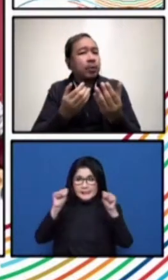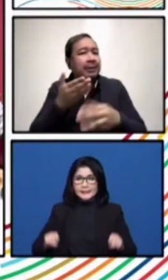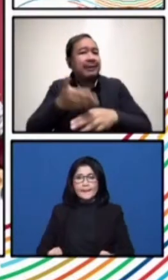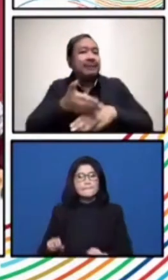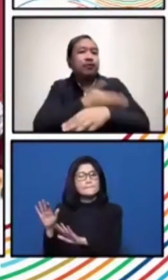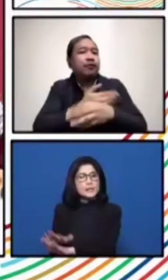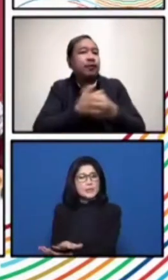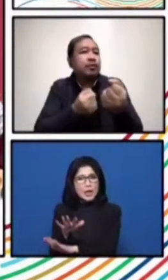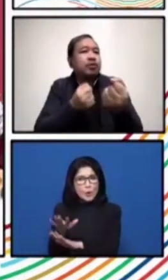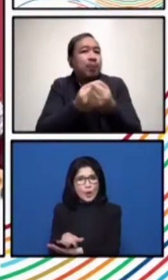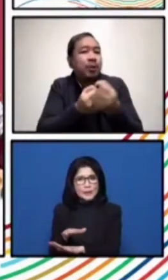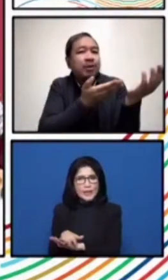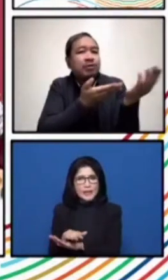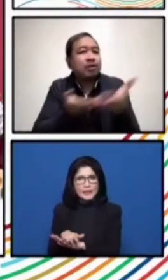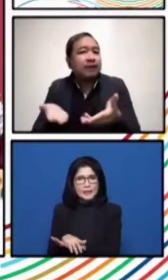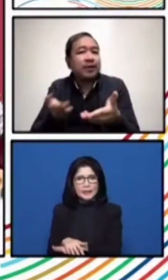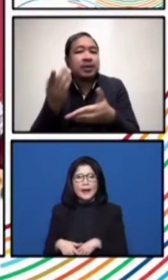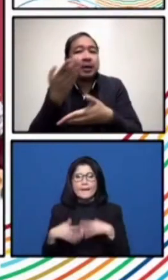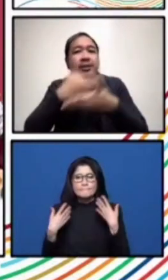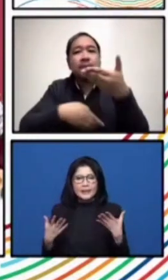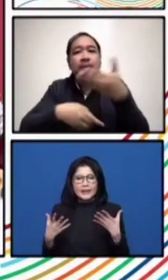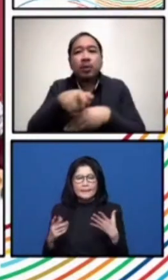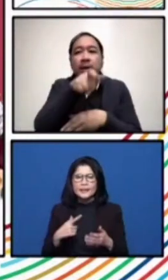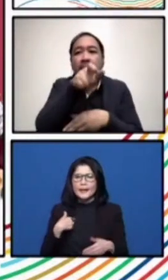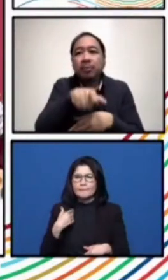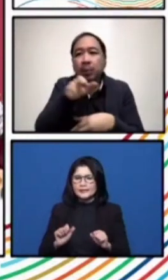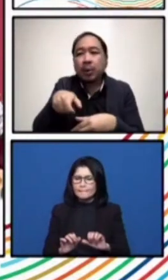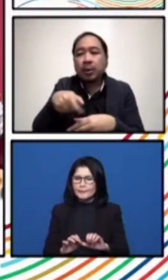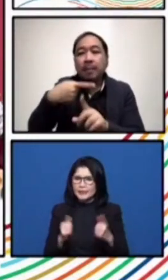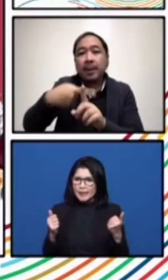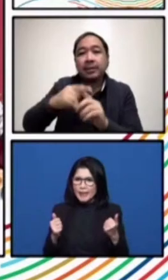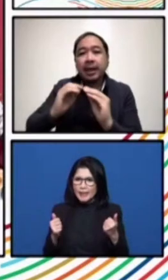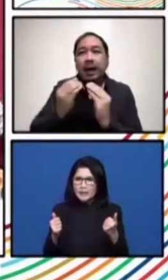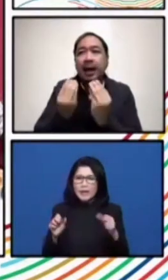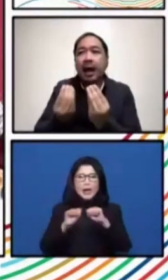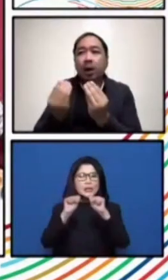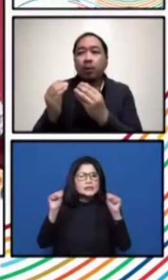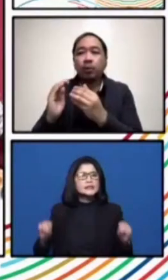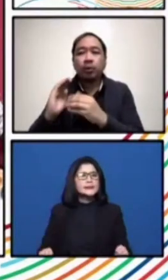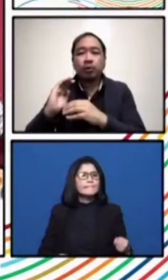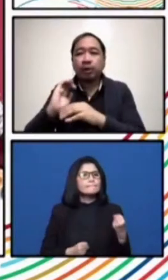persons with disabilities and build a support system for their caregivers